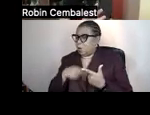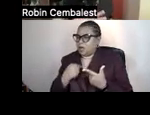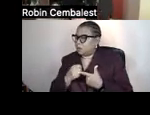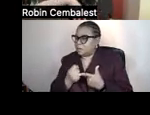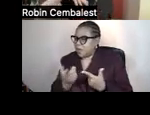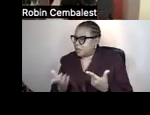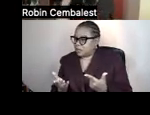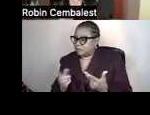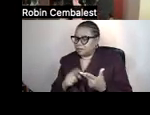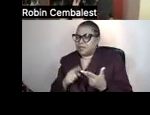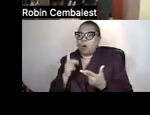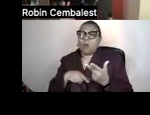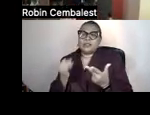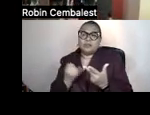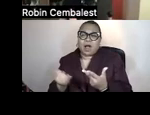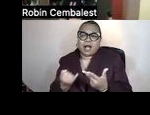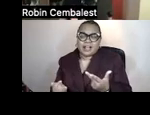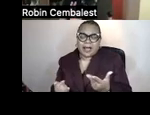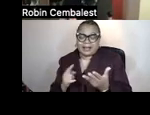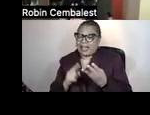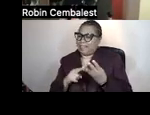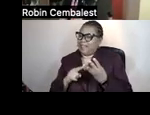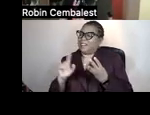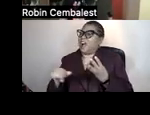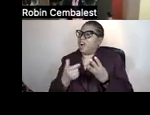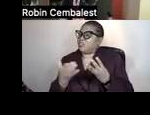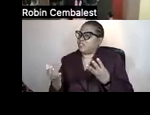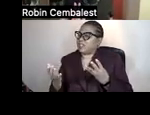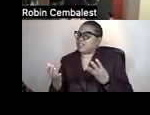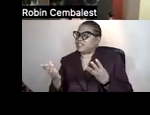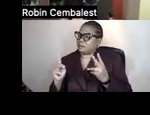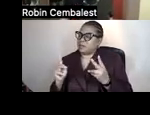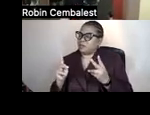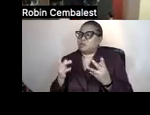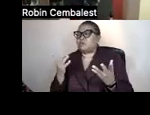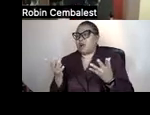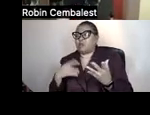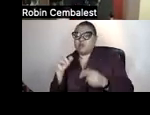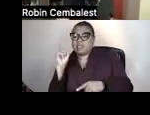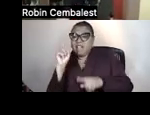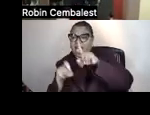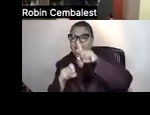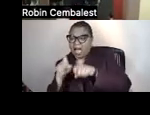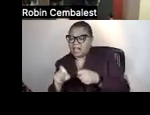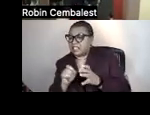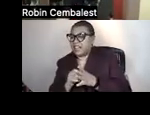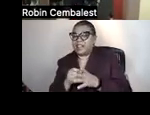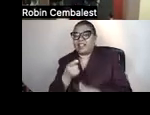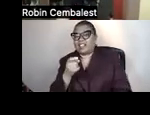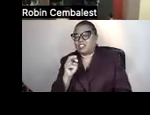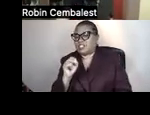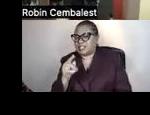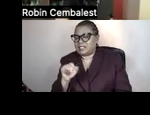make? What's our project? And then other things that people are probably going to ask. The genesis,